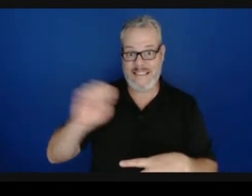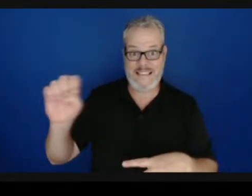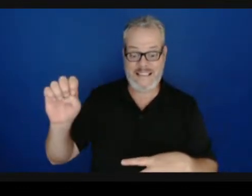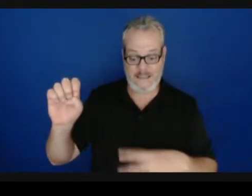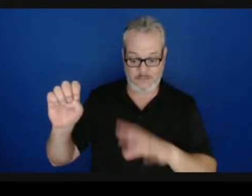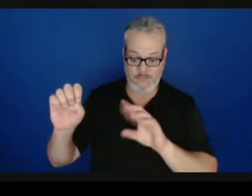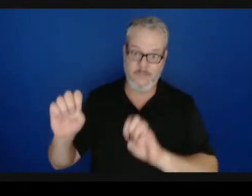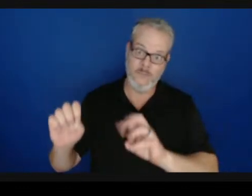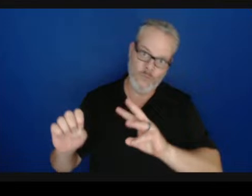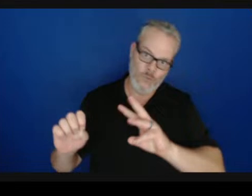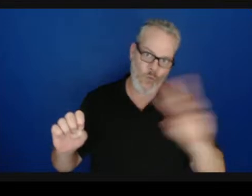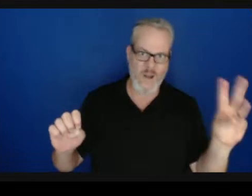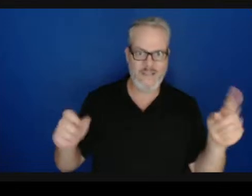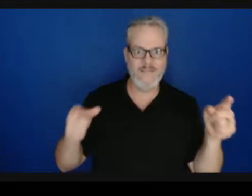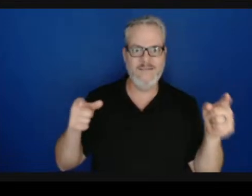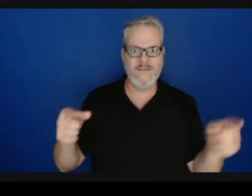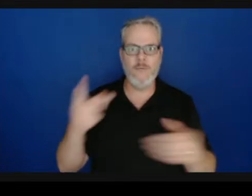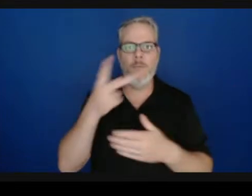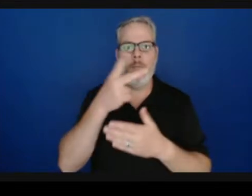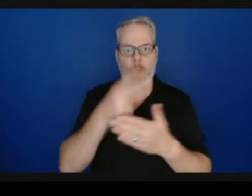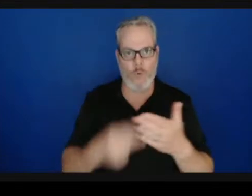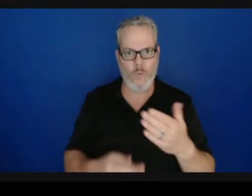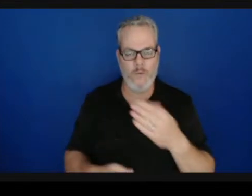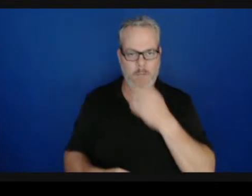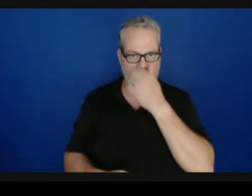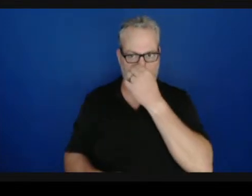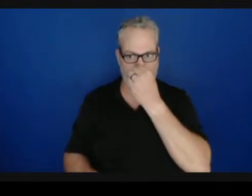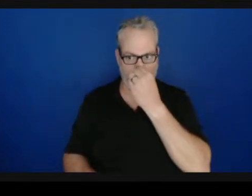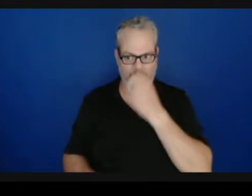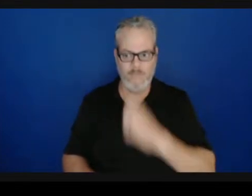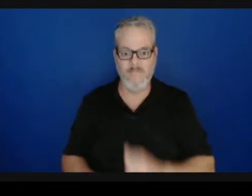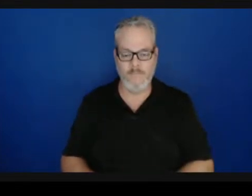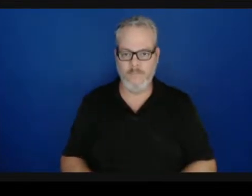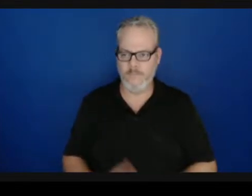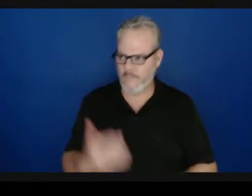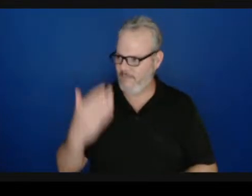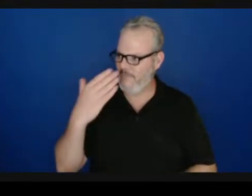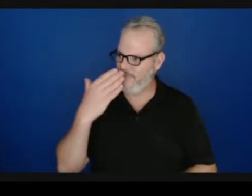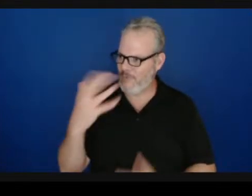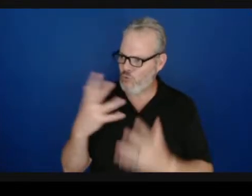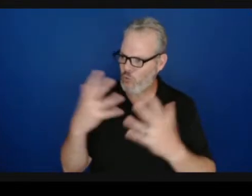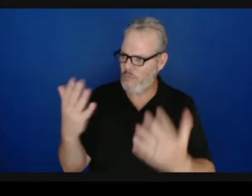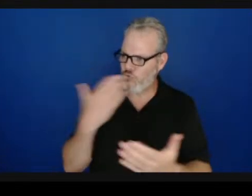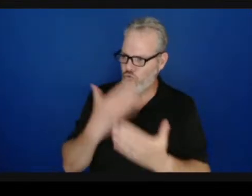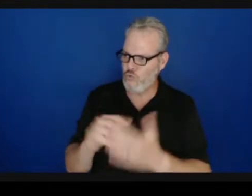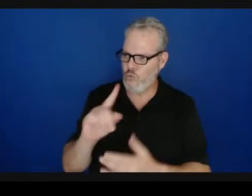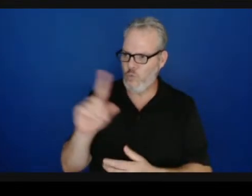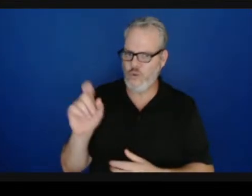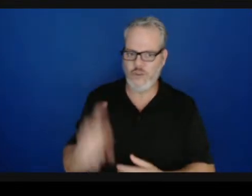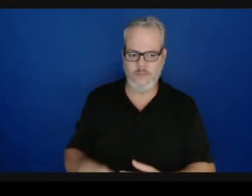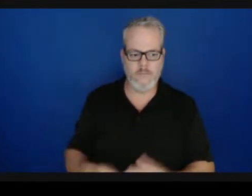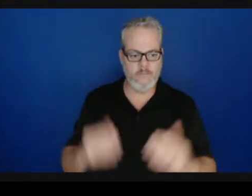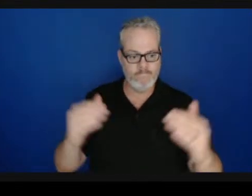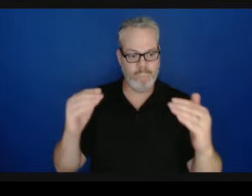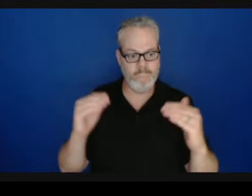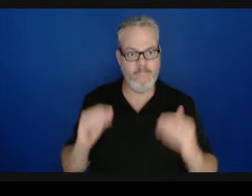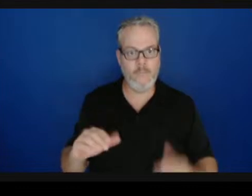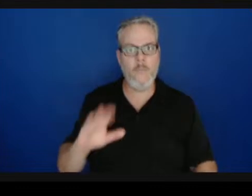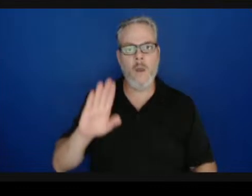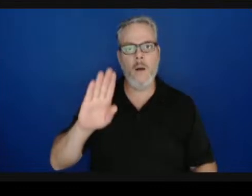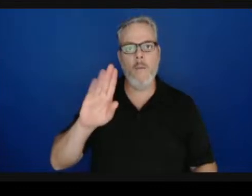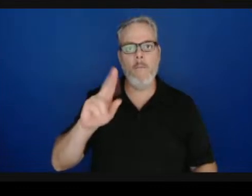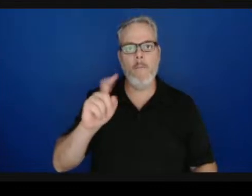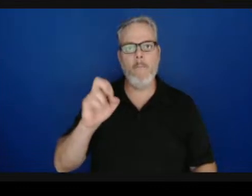all these changes on the volcano. So we appreciate your reports, Yvonne. Buster Brown was also talking